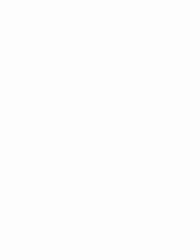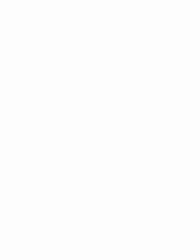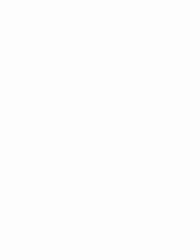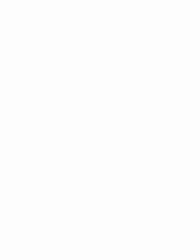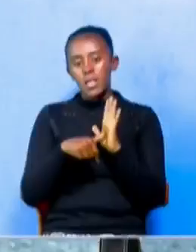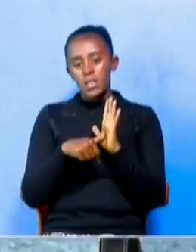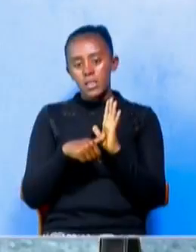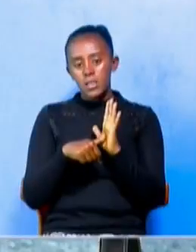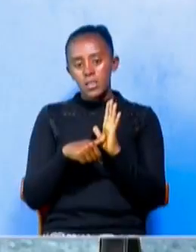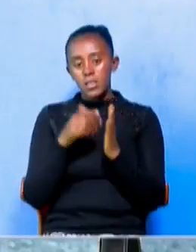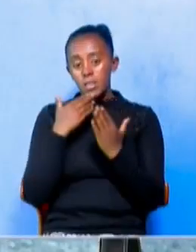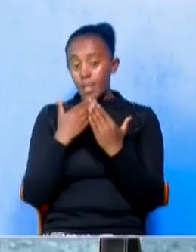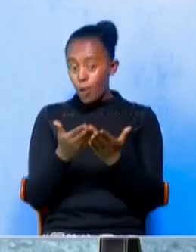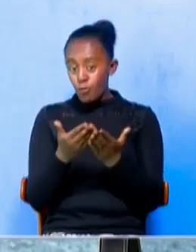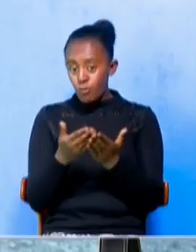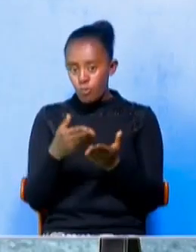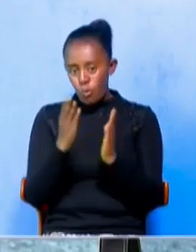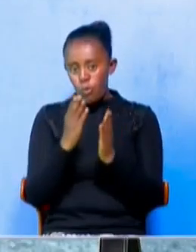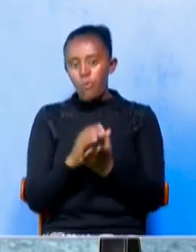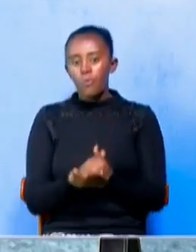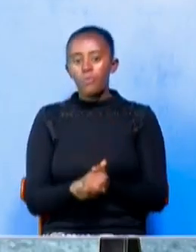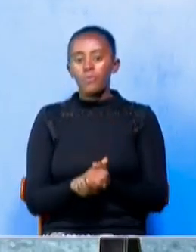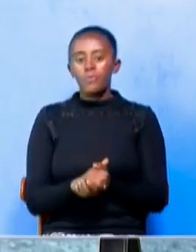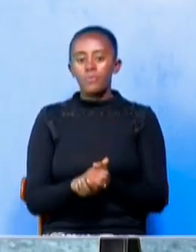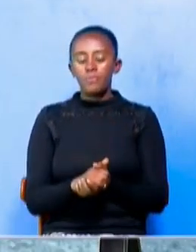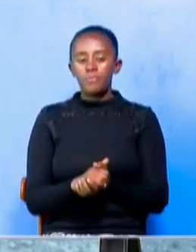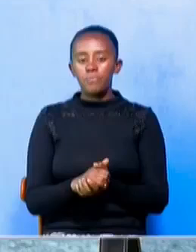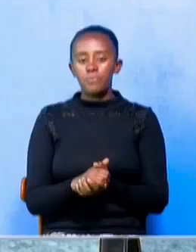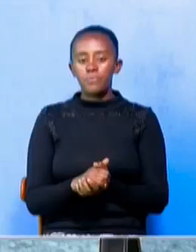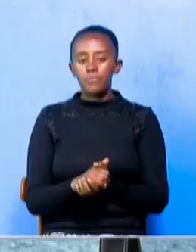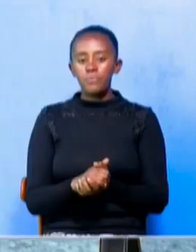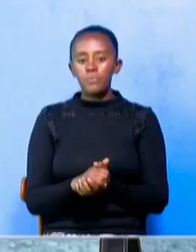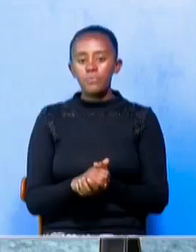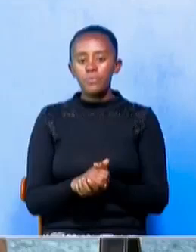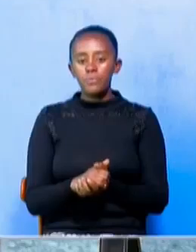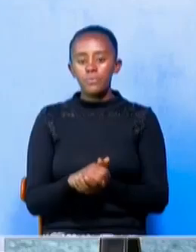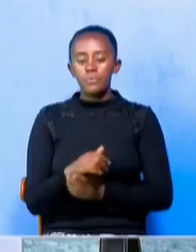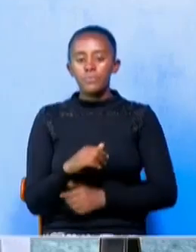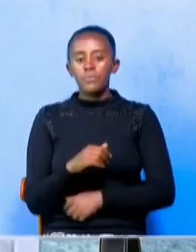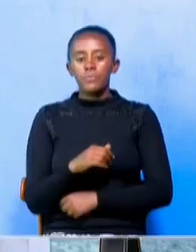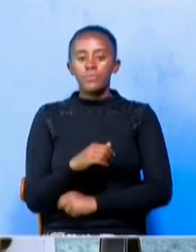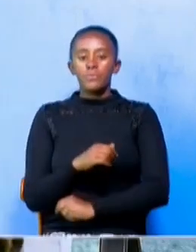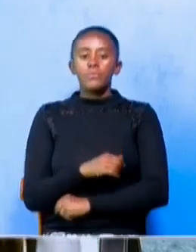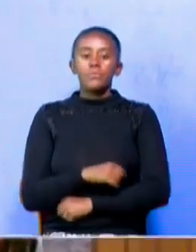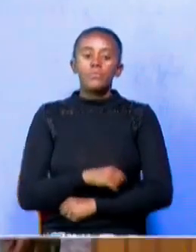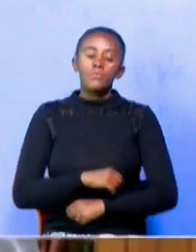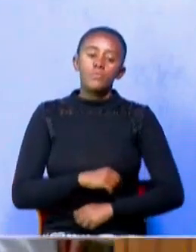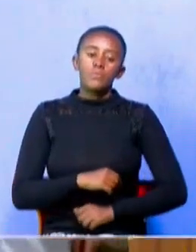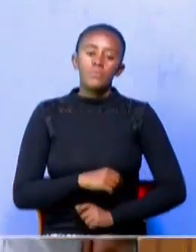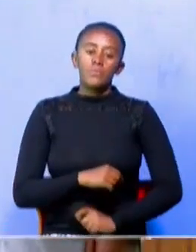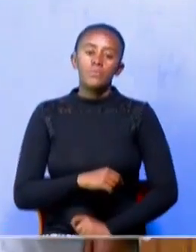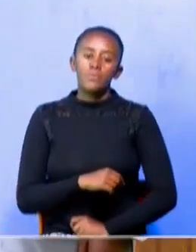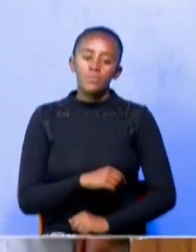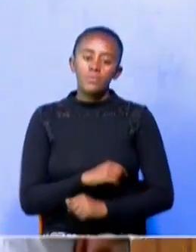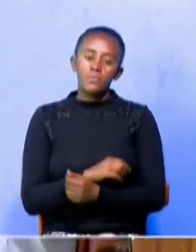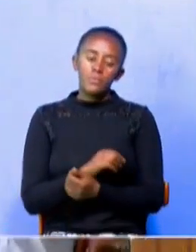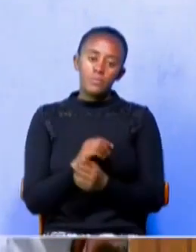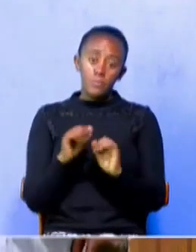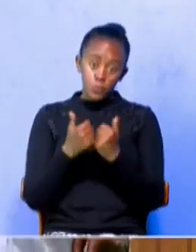Would you like? Thank you. Go ahead. Try to make. That's interesting. Are you